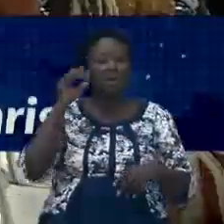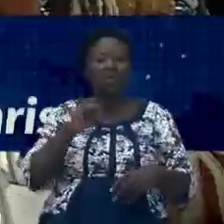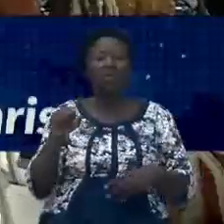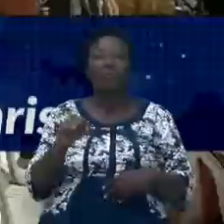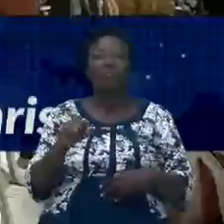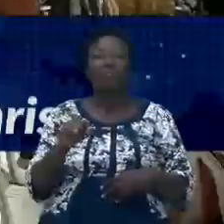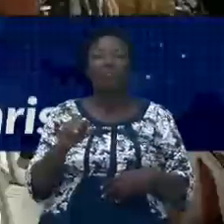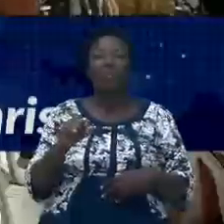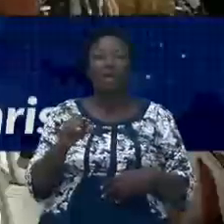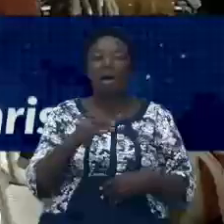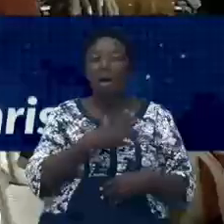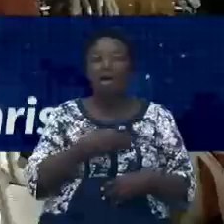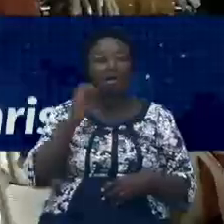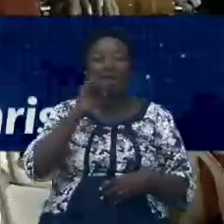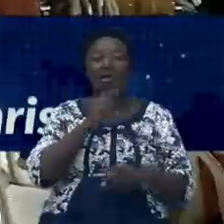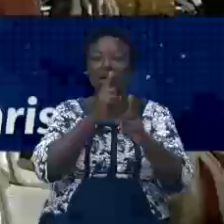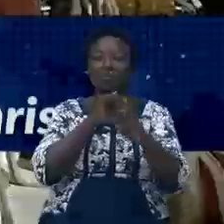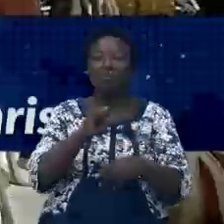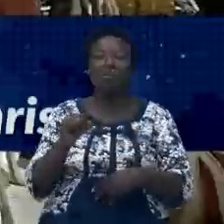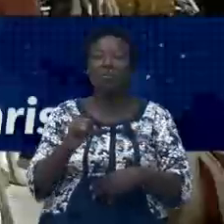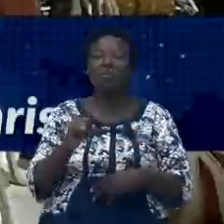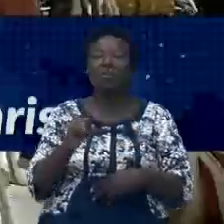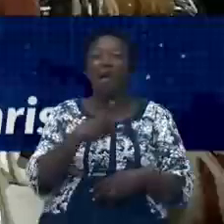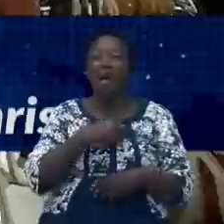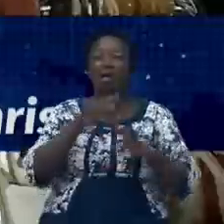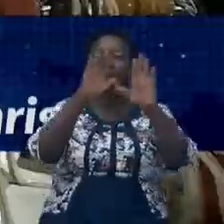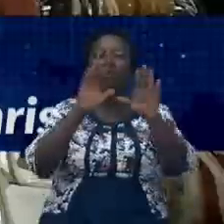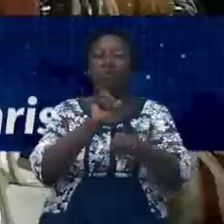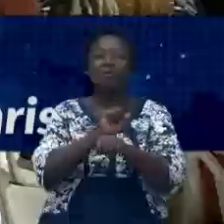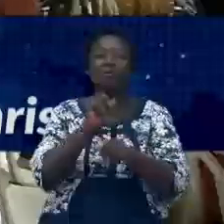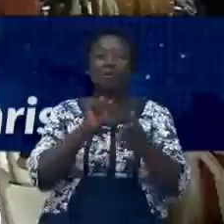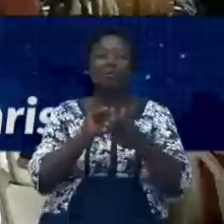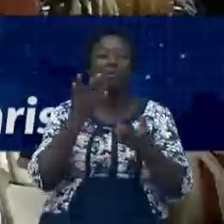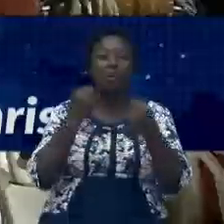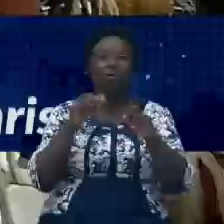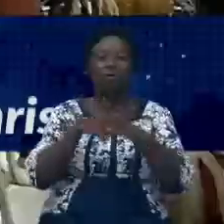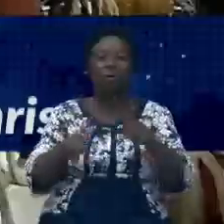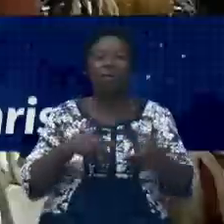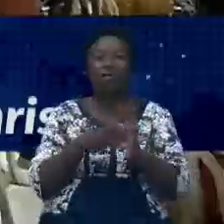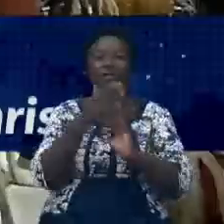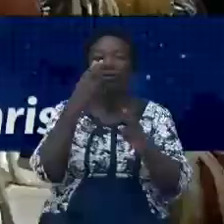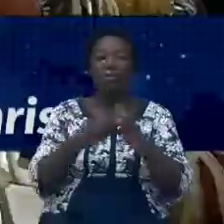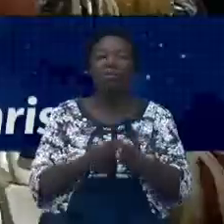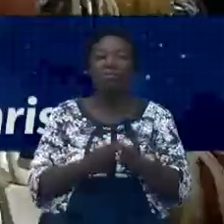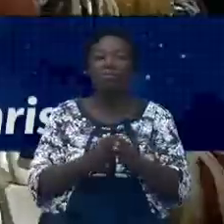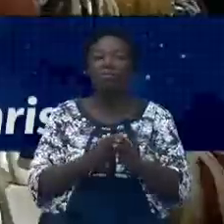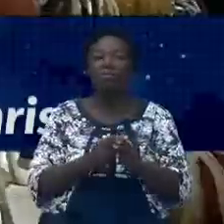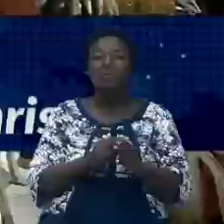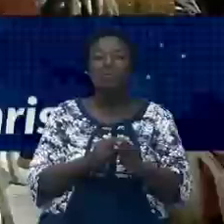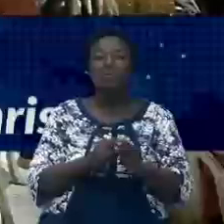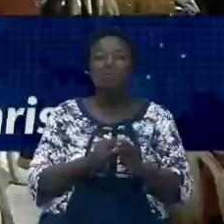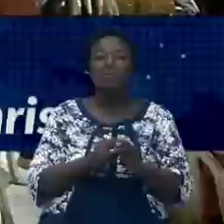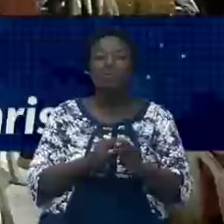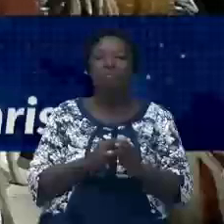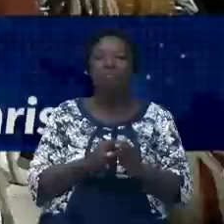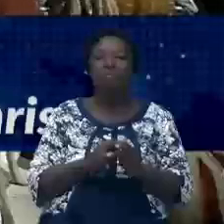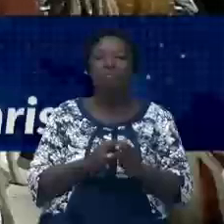keep on praying the lord is hearing naan is answering our miracles will attain